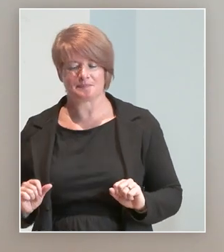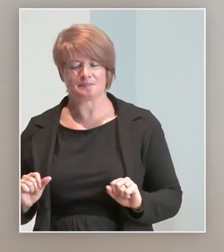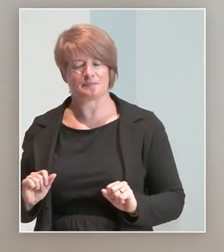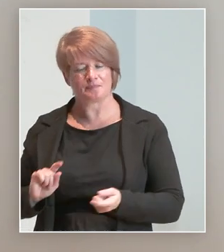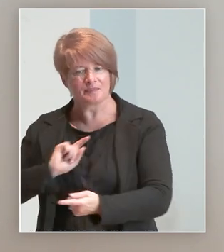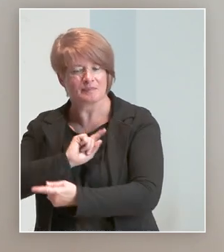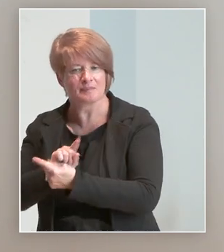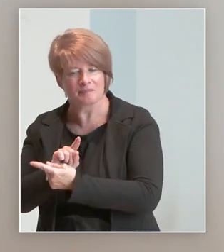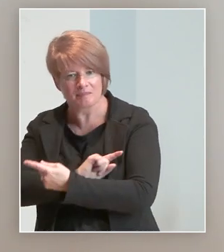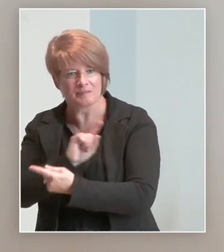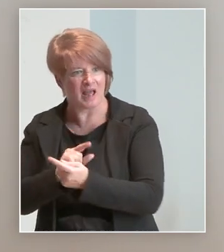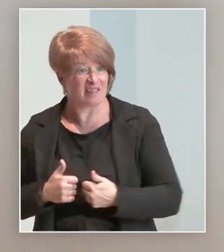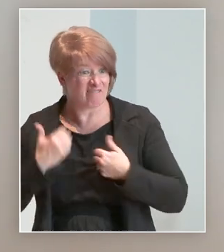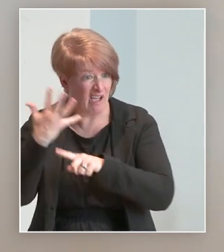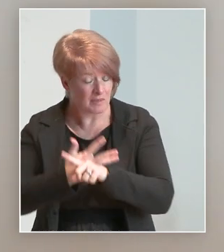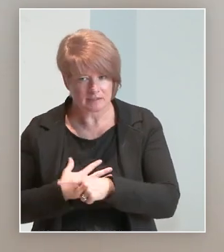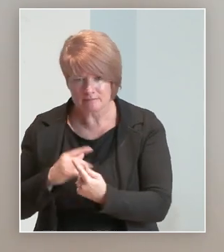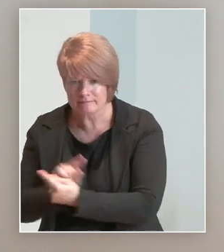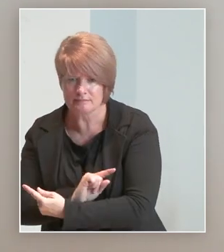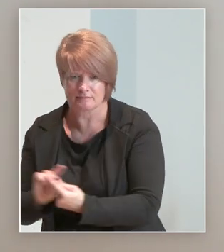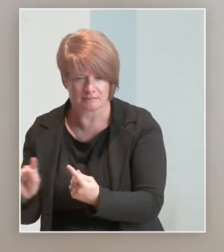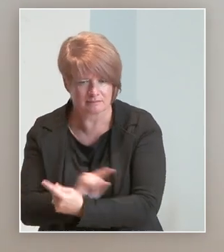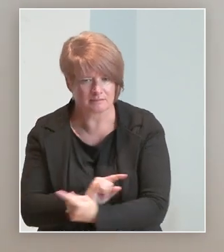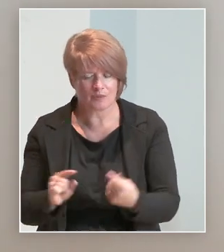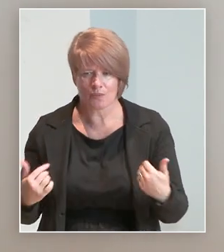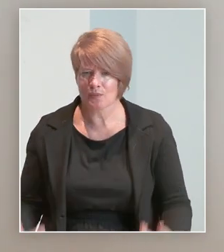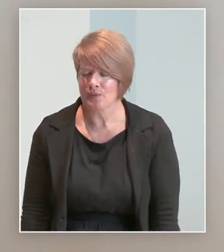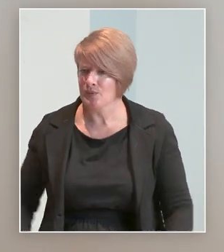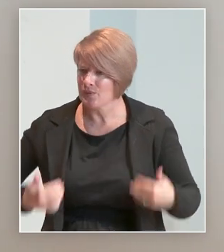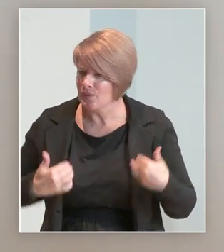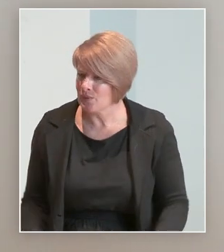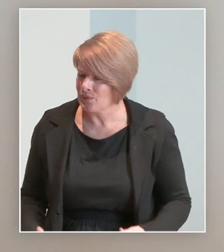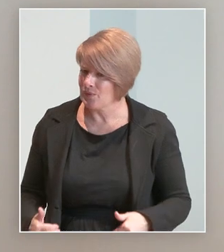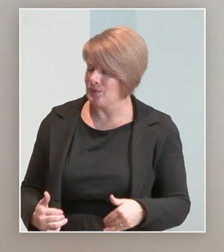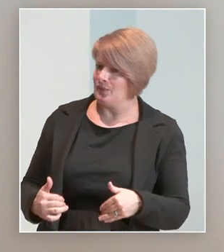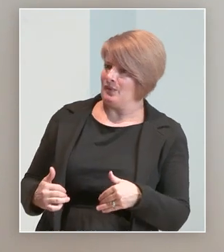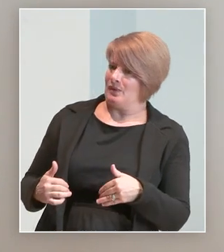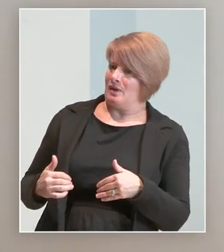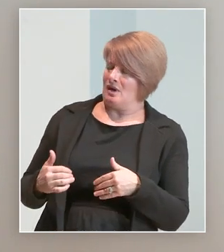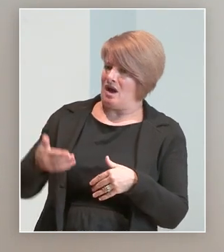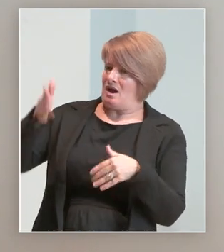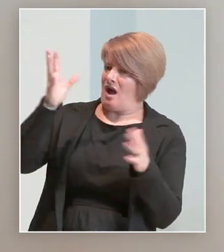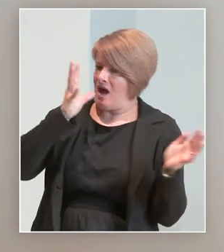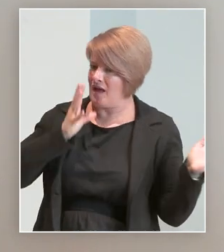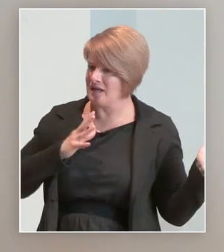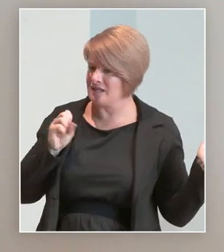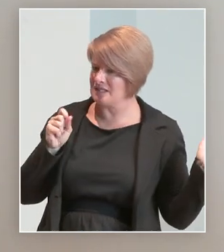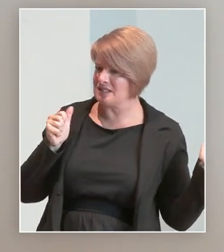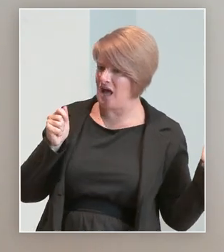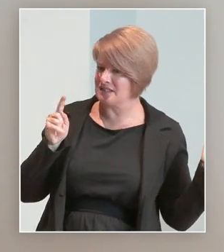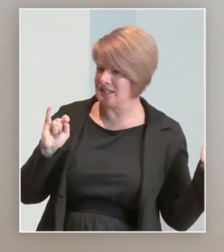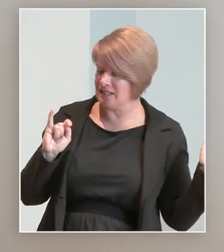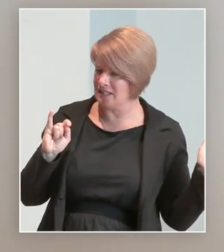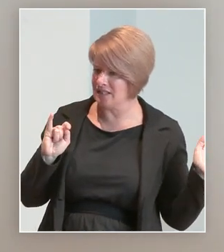meet them while living there for 5 months. Righteous Rage, an allegory in the form of goddess Sati. In